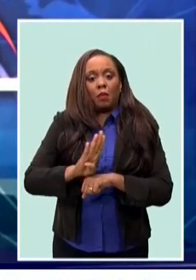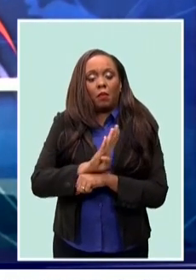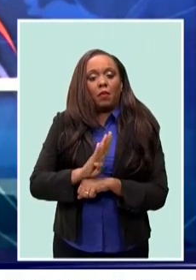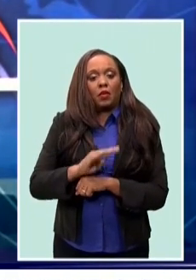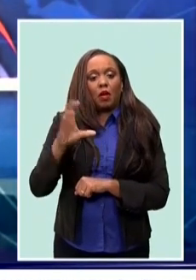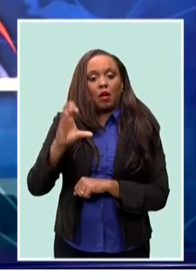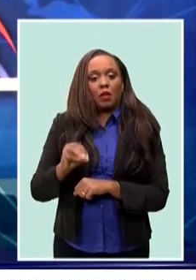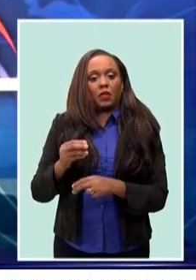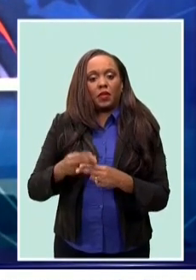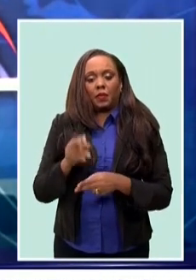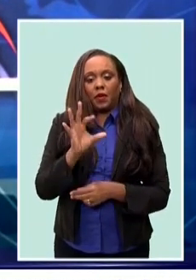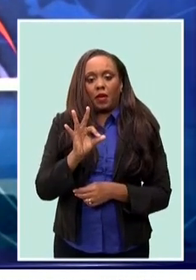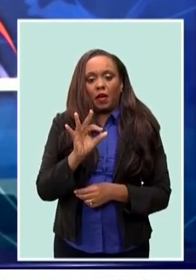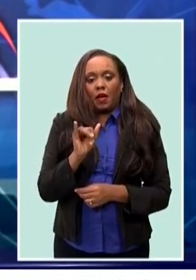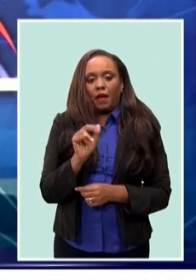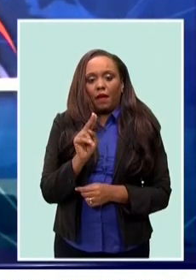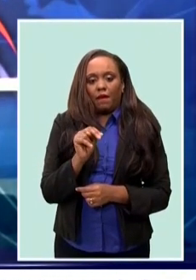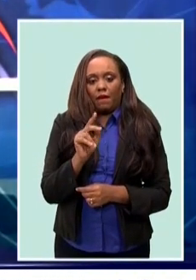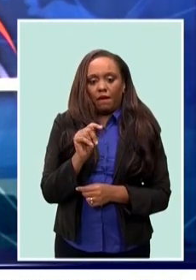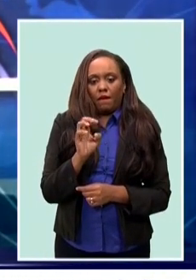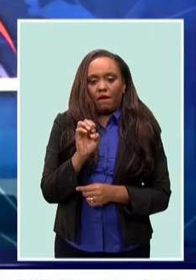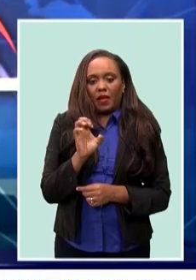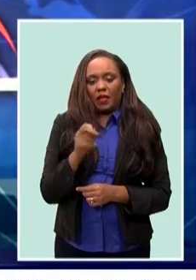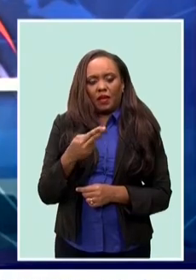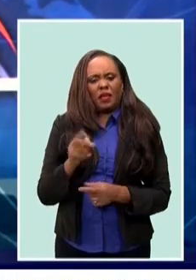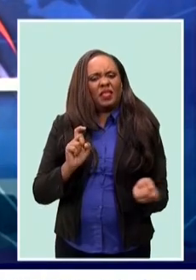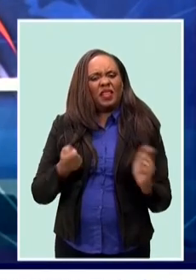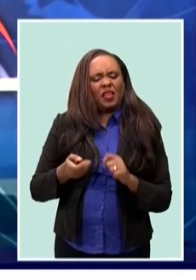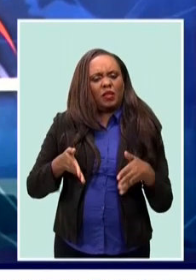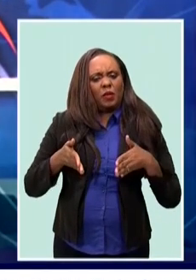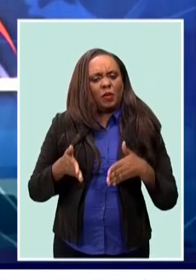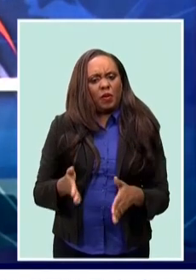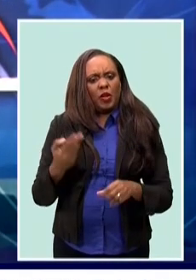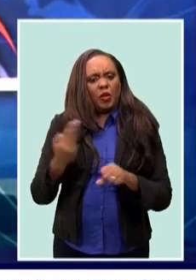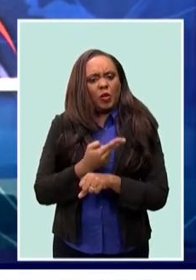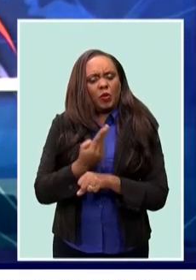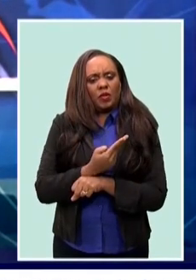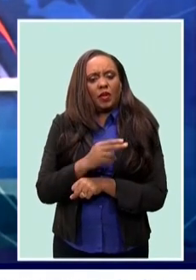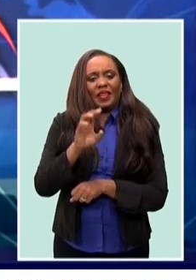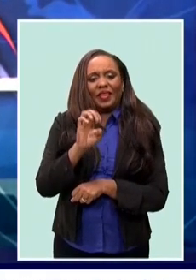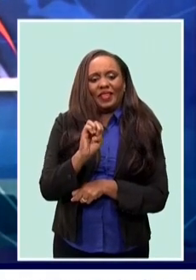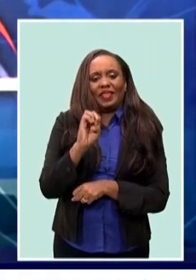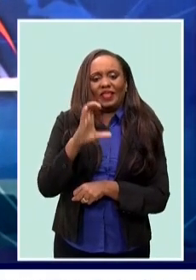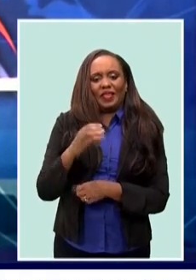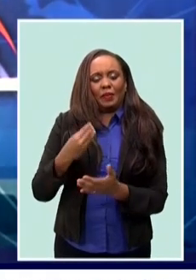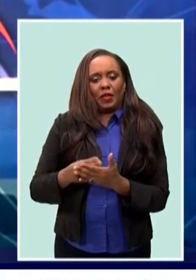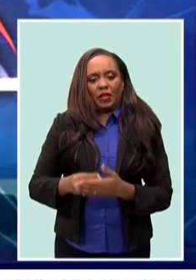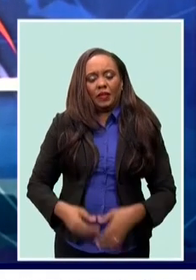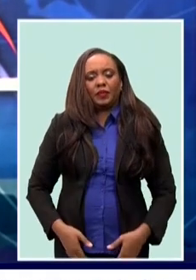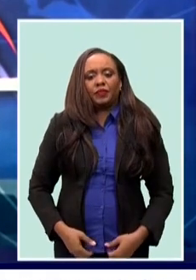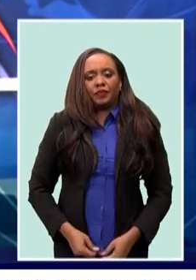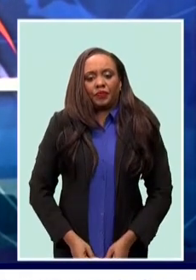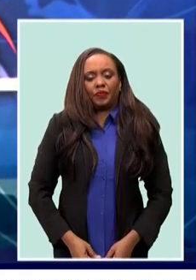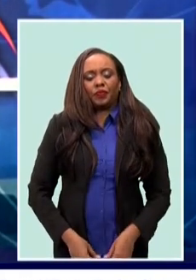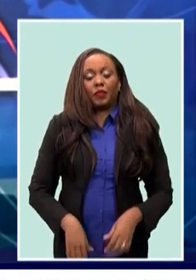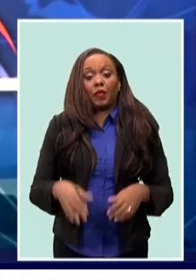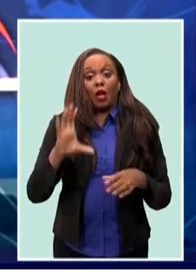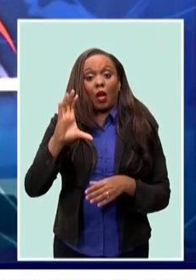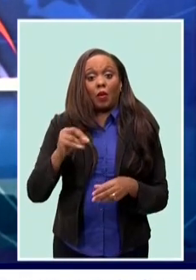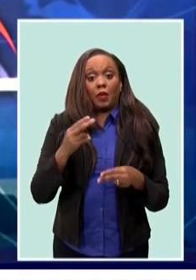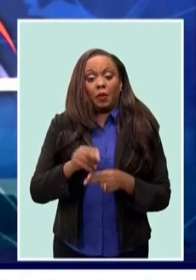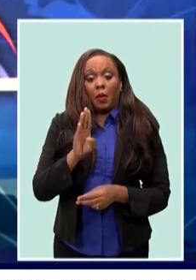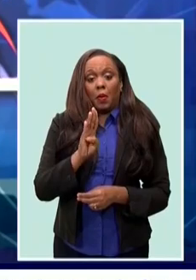a major deal that will change the way transactions are conducted in countries using the EC currency. That company, Bit, has partnered with the